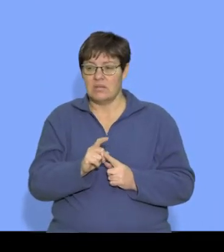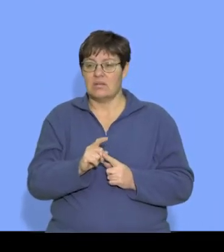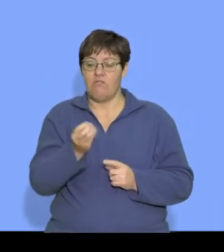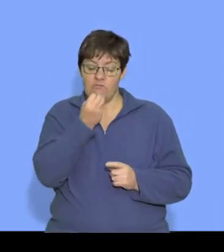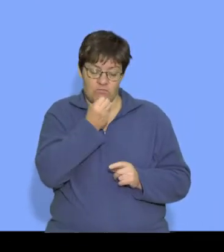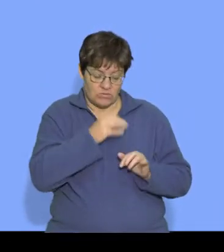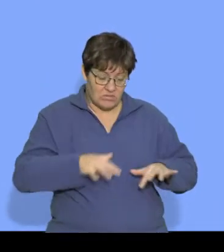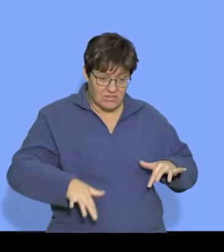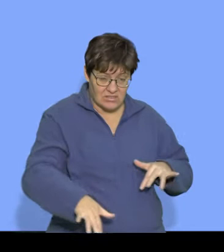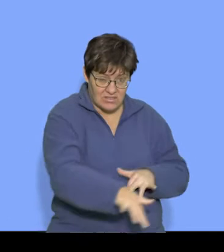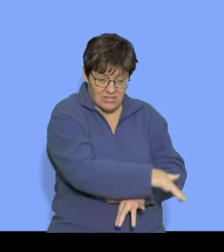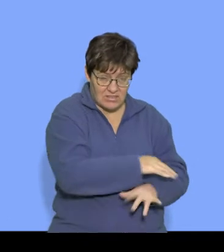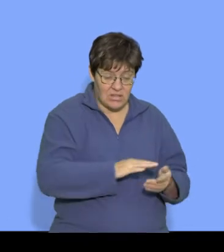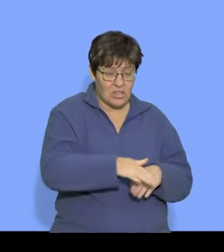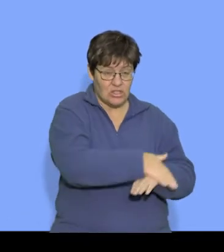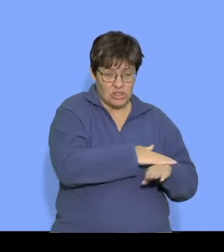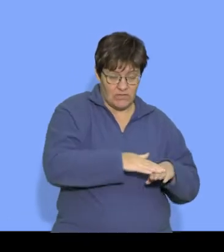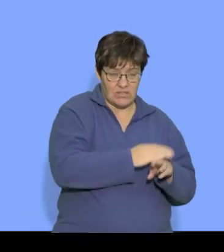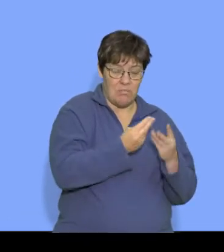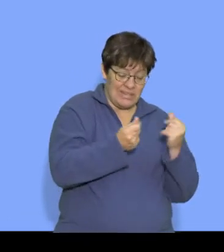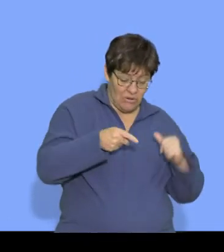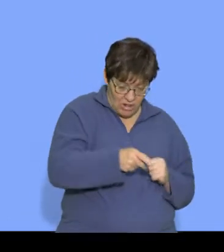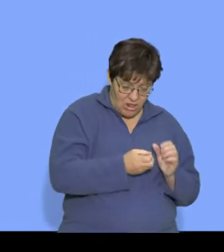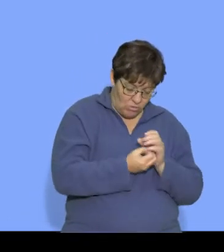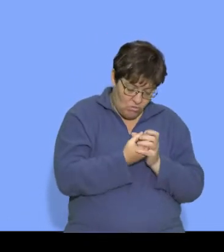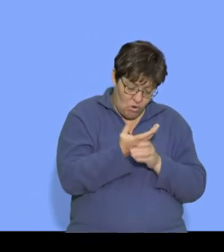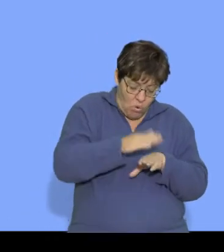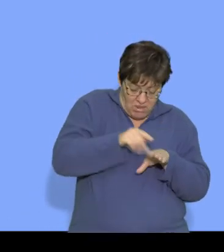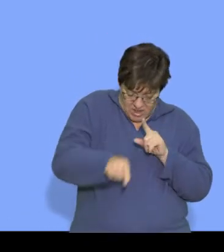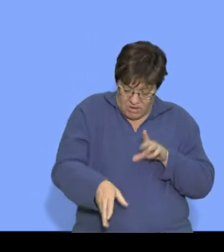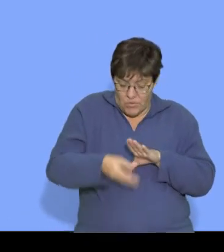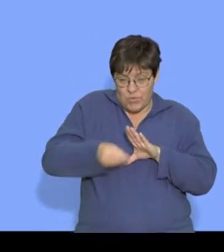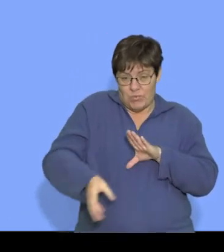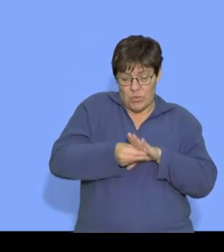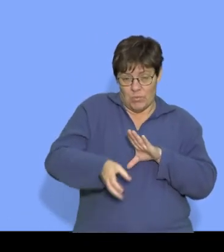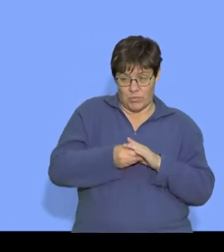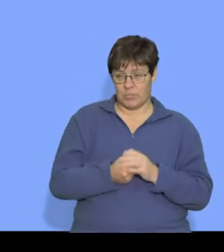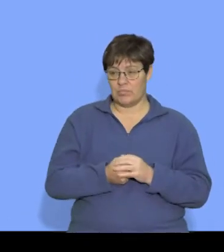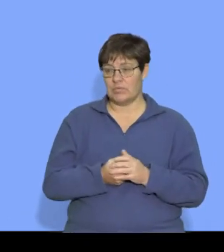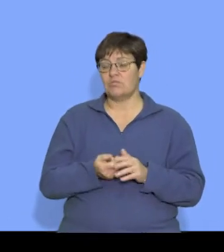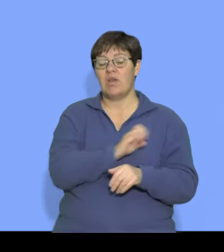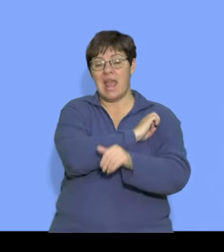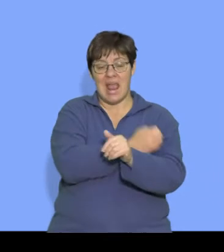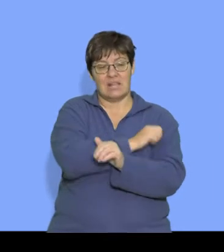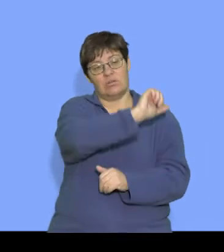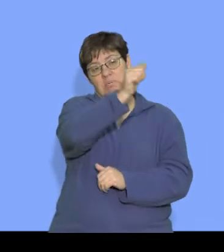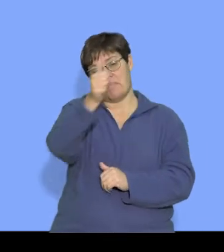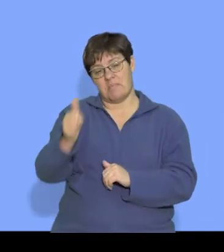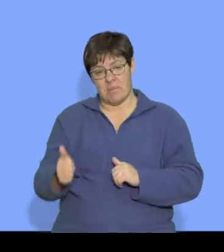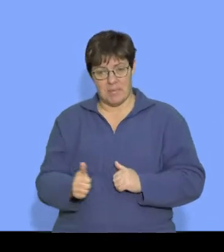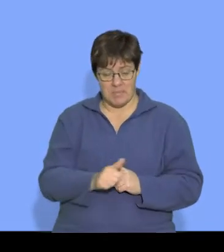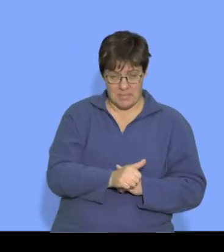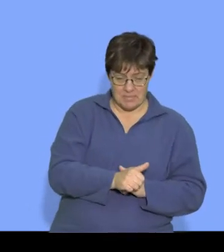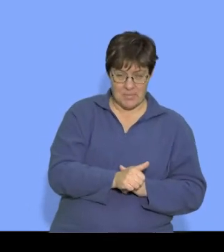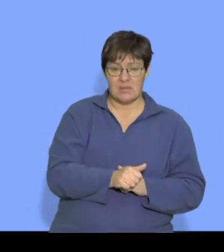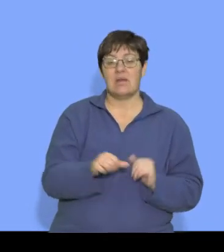them to absorb the nutrients from the surface or the material that they grow on. So this is how energy is passed on,